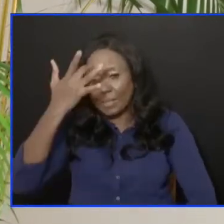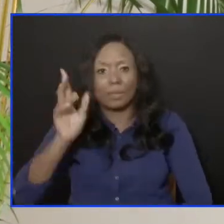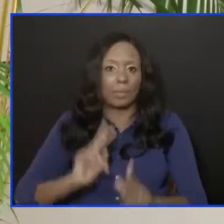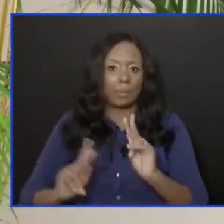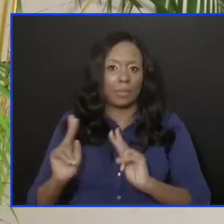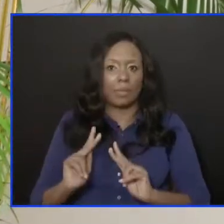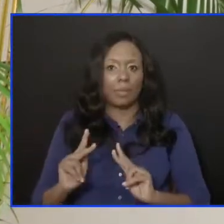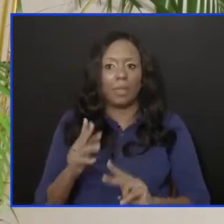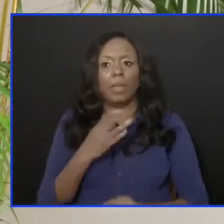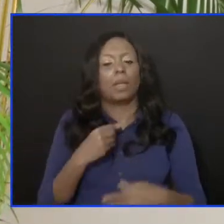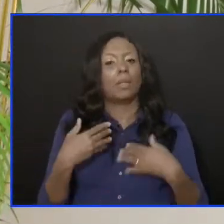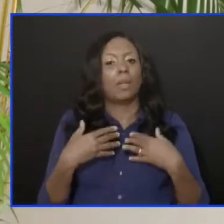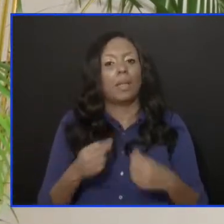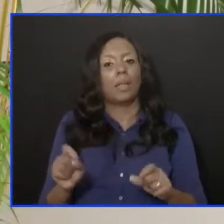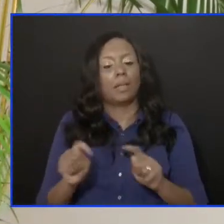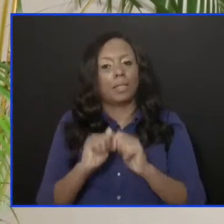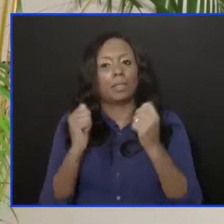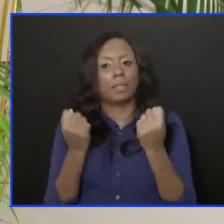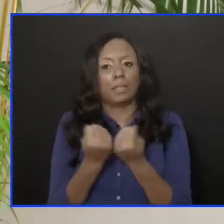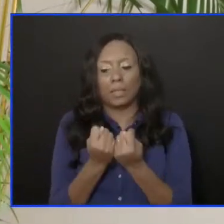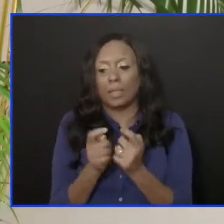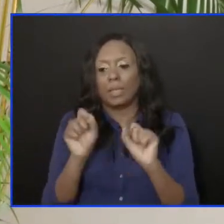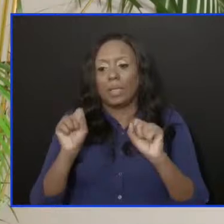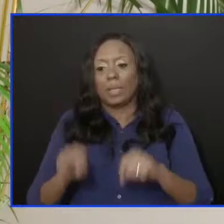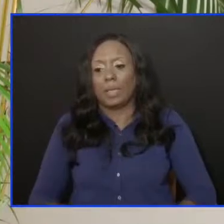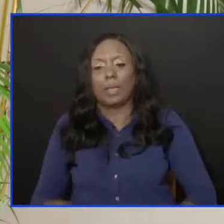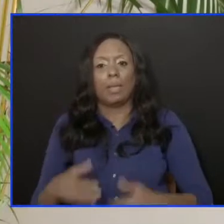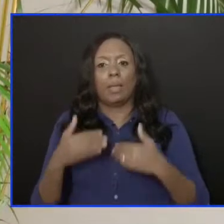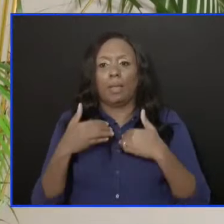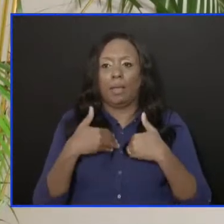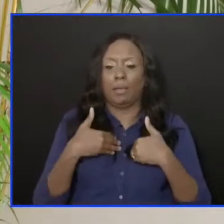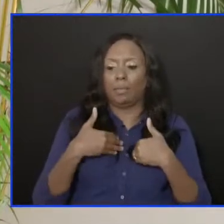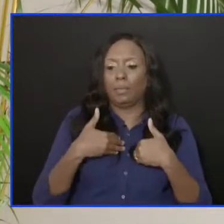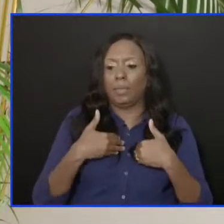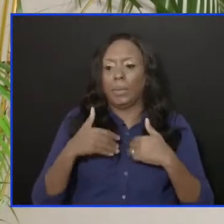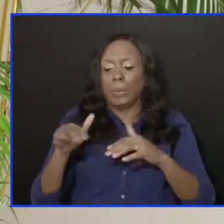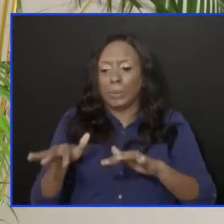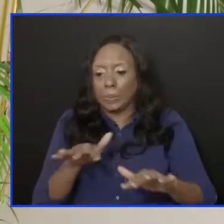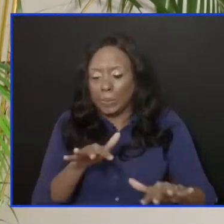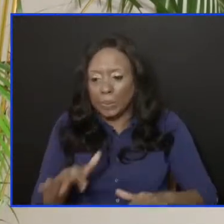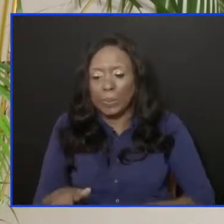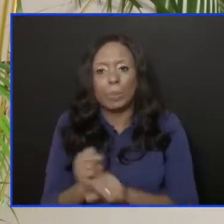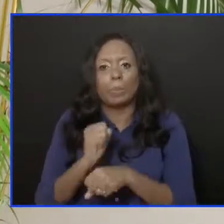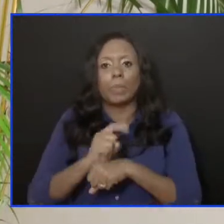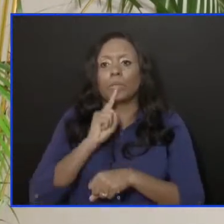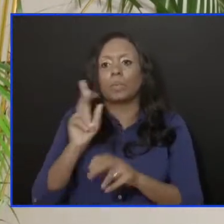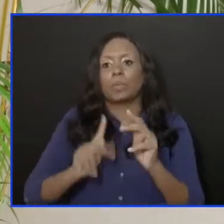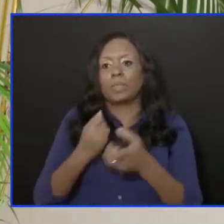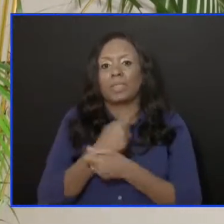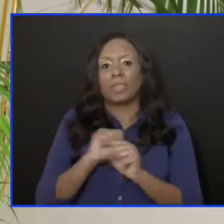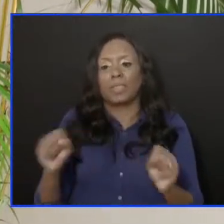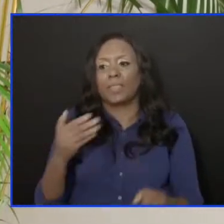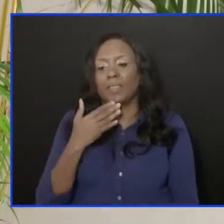team a bit of leeway and space to make sure that persons are safe. Thank